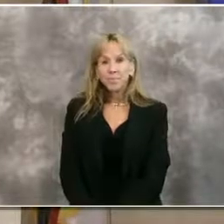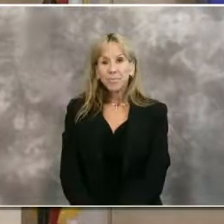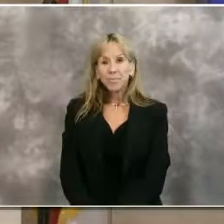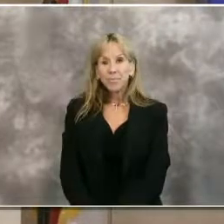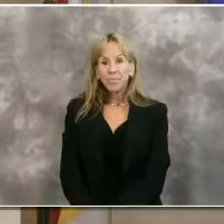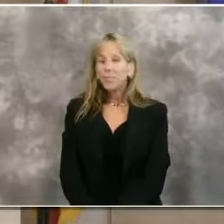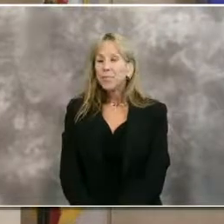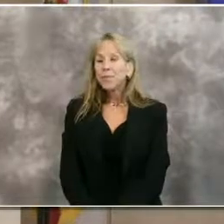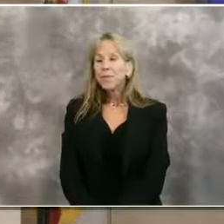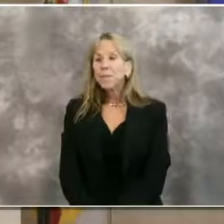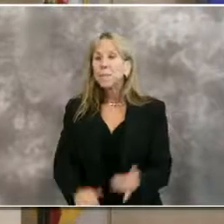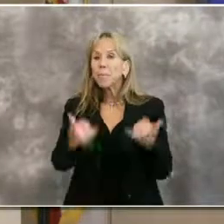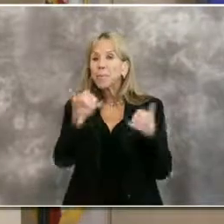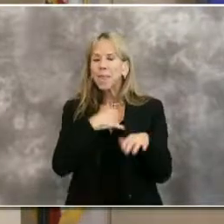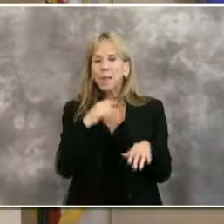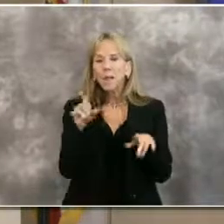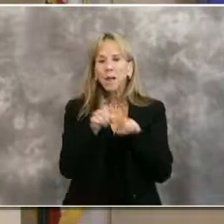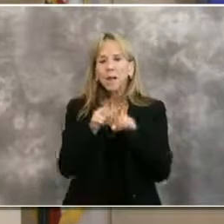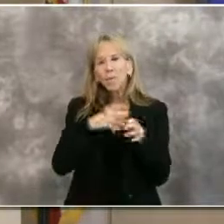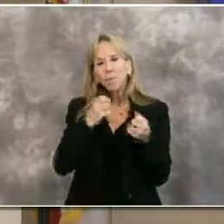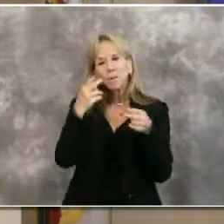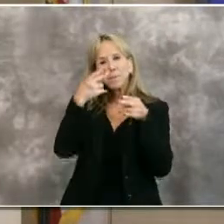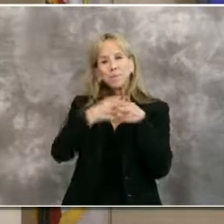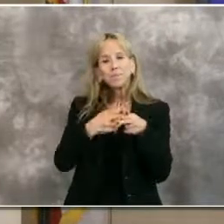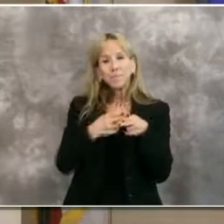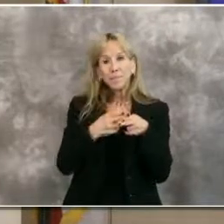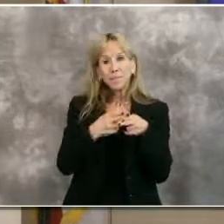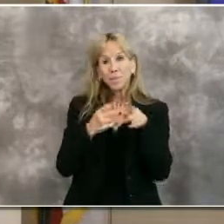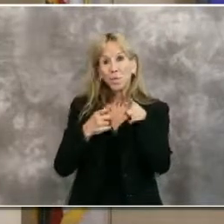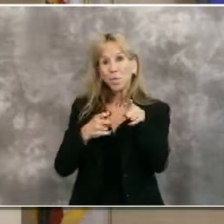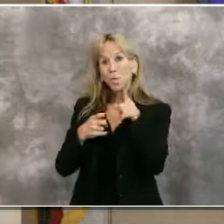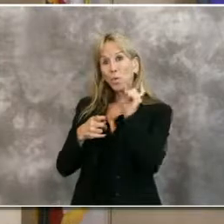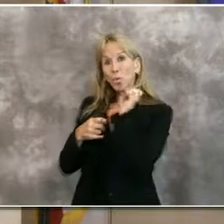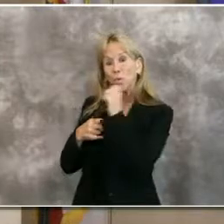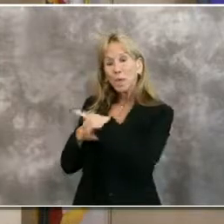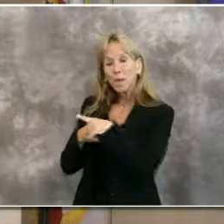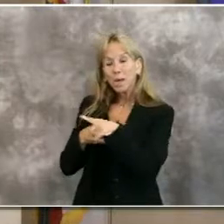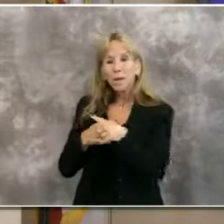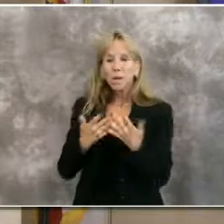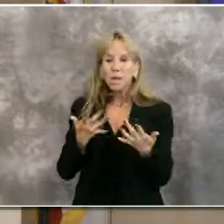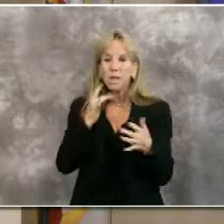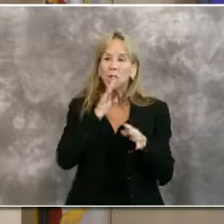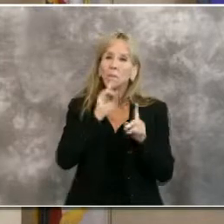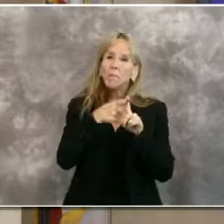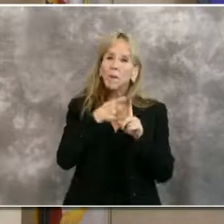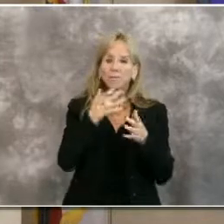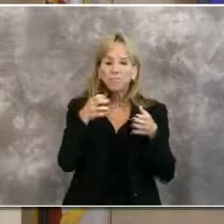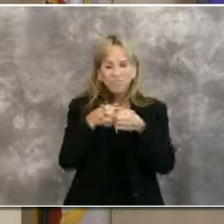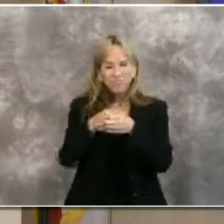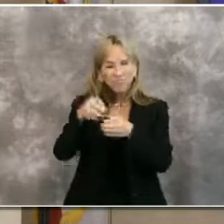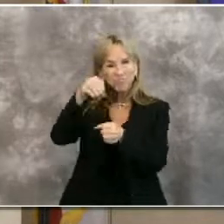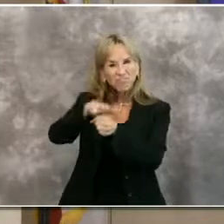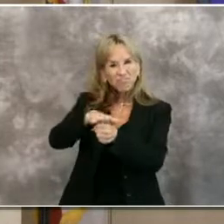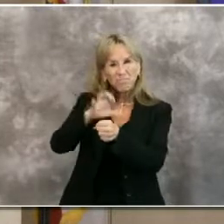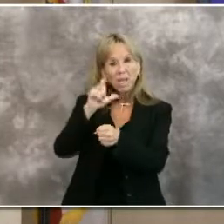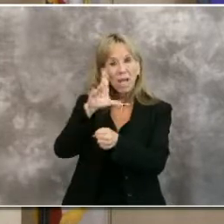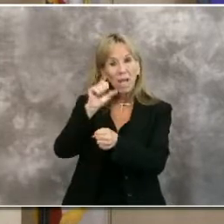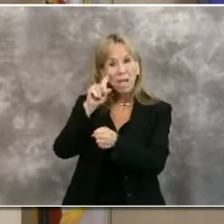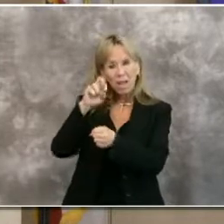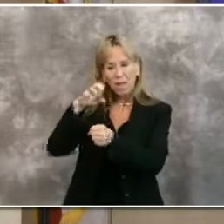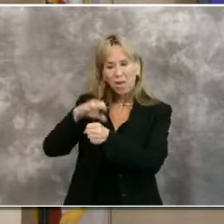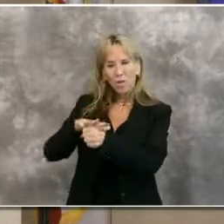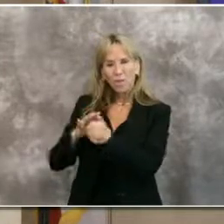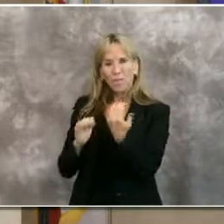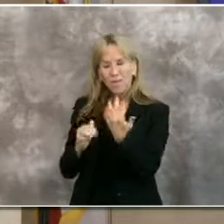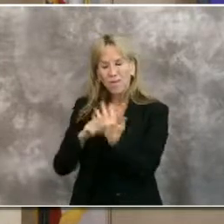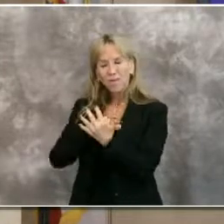I might just point out on that last question that because this was a part of a cluster, because it was individuals